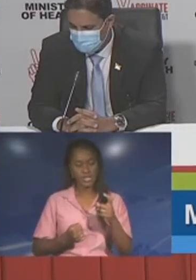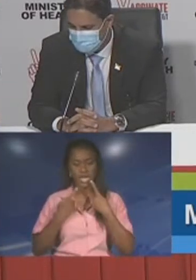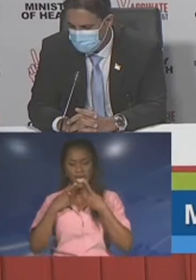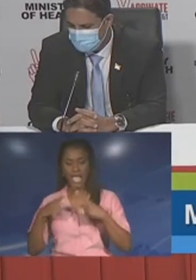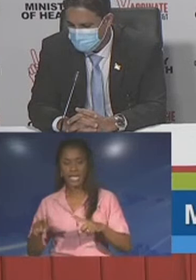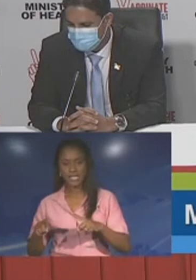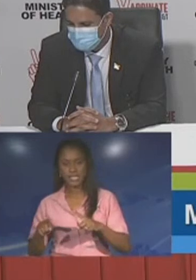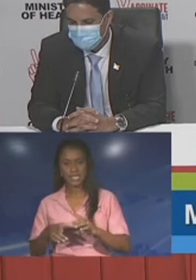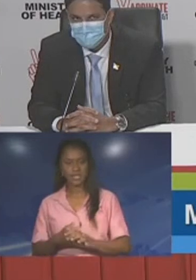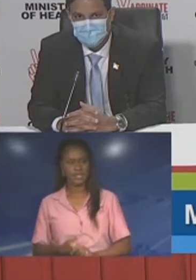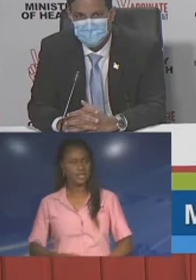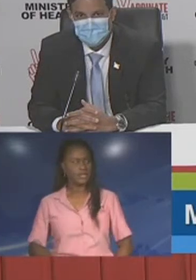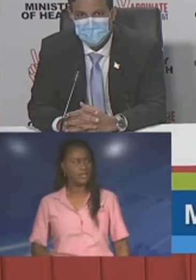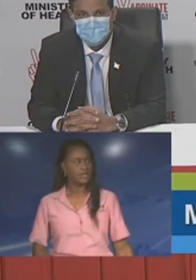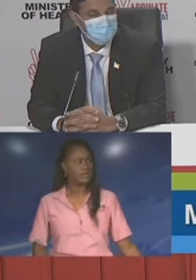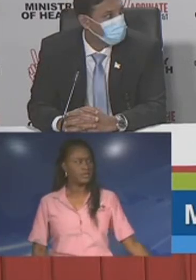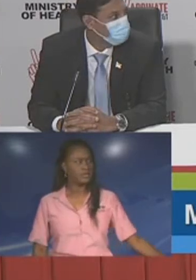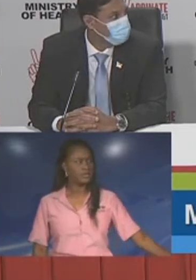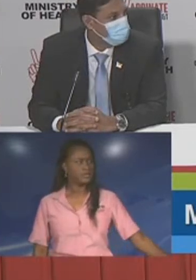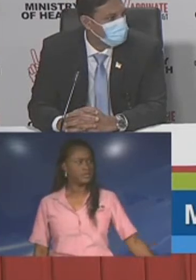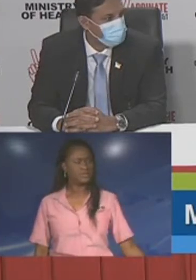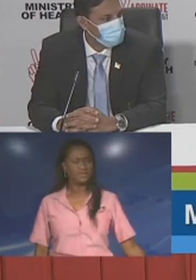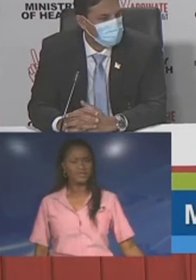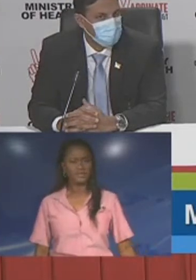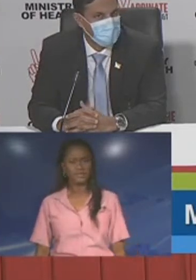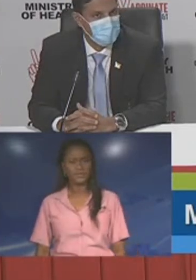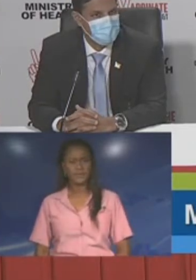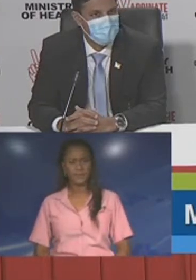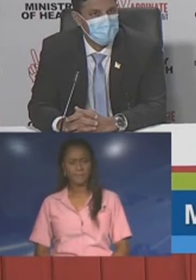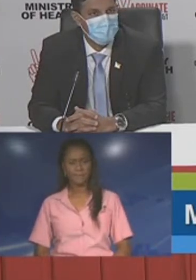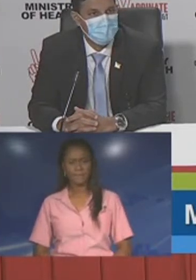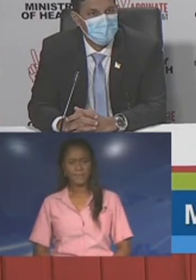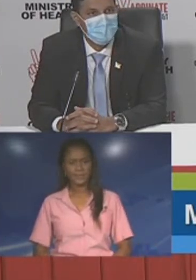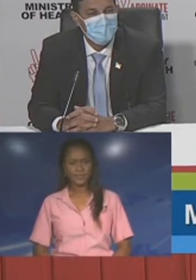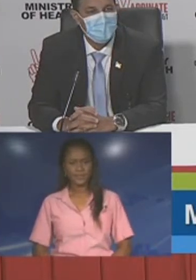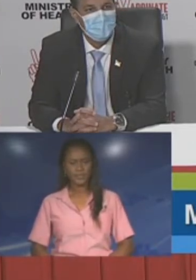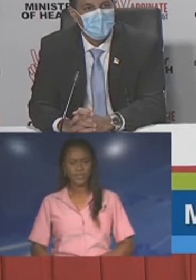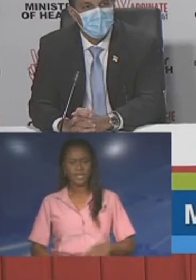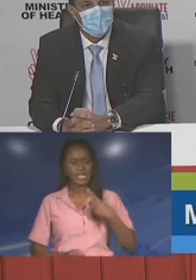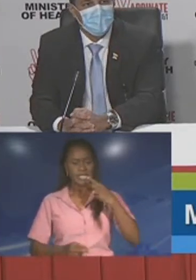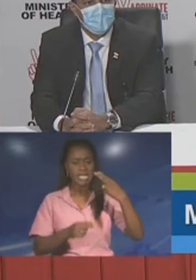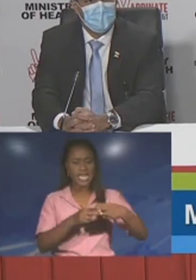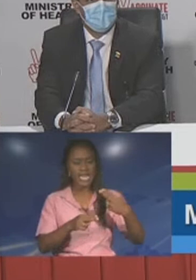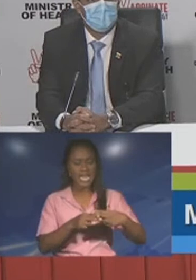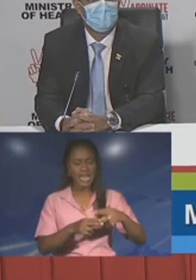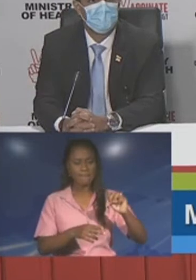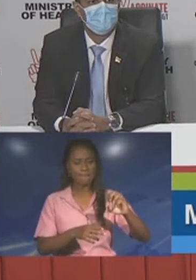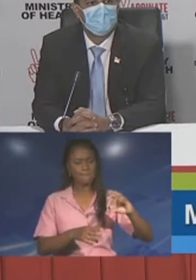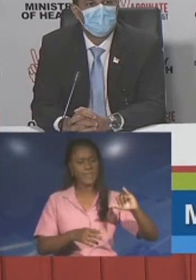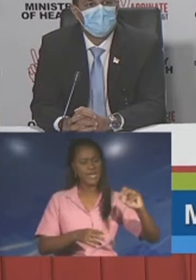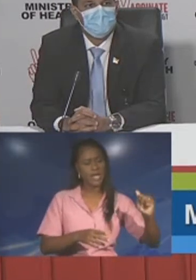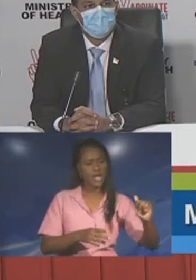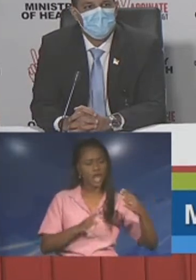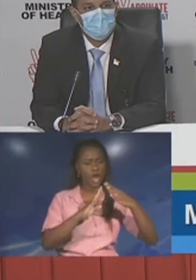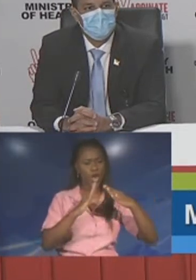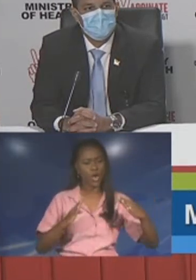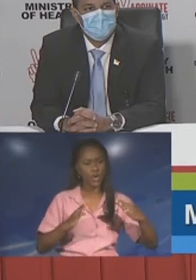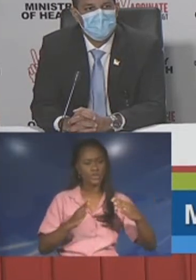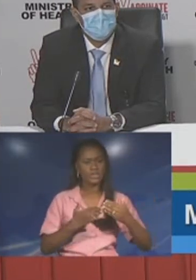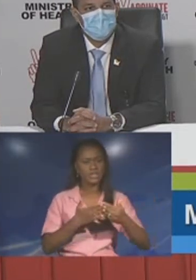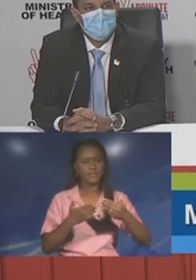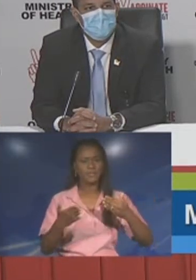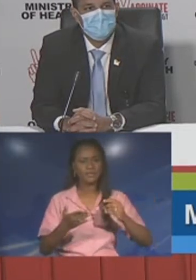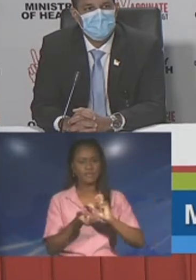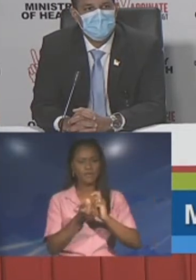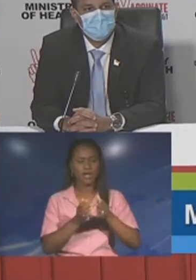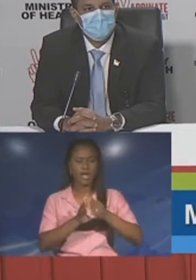We once again remind our media representatives to state your name and the name of the media house that you represent before asking no